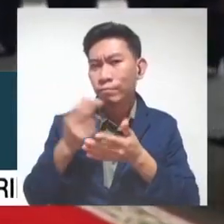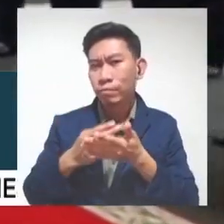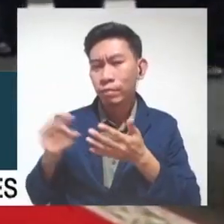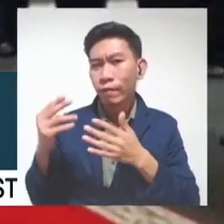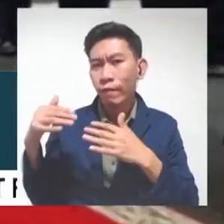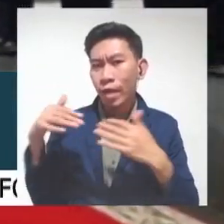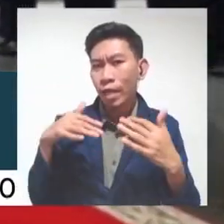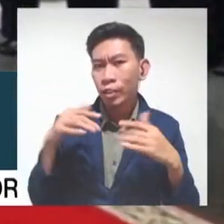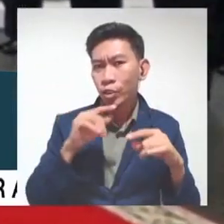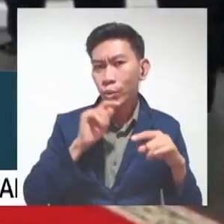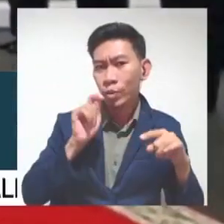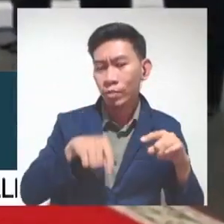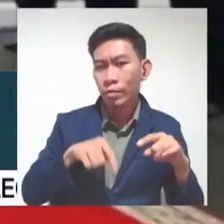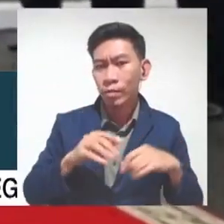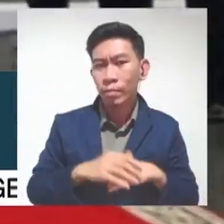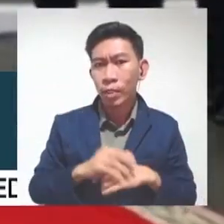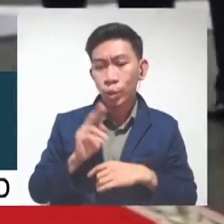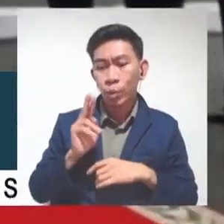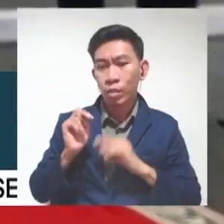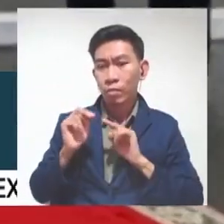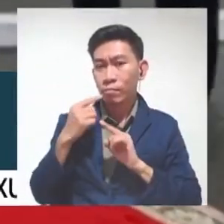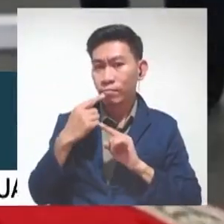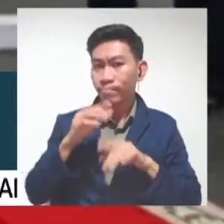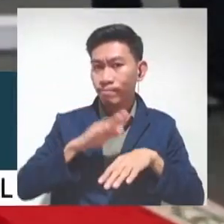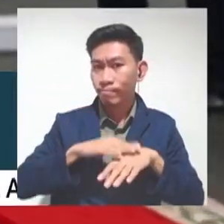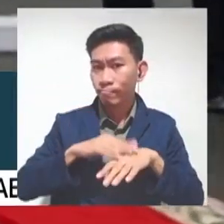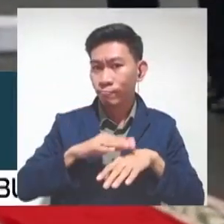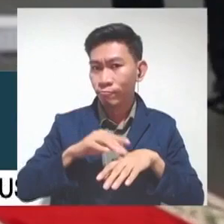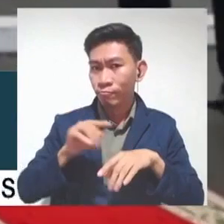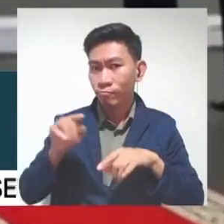warned that arms negotiations between the two countries were